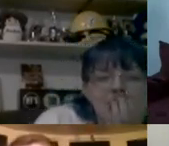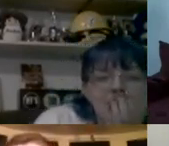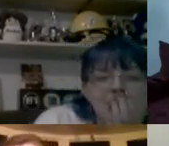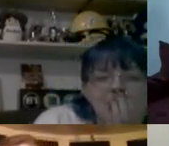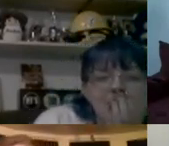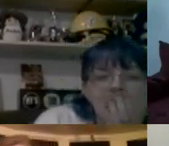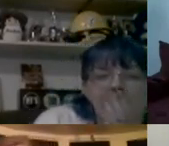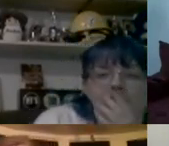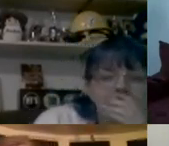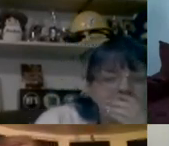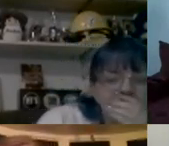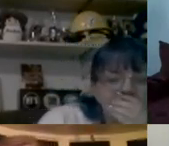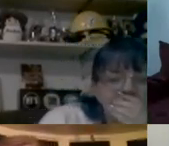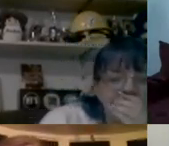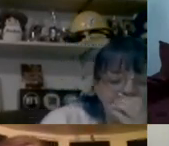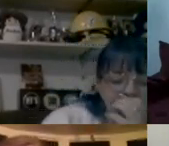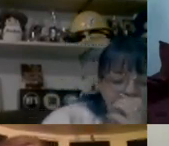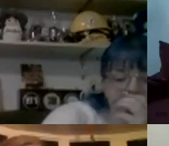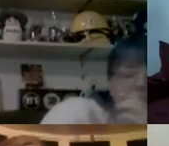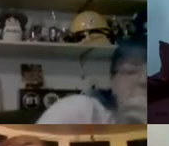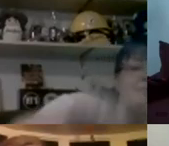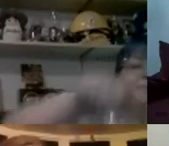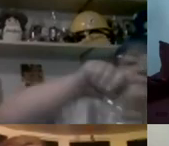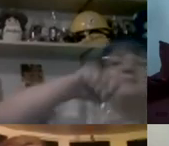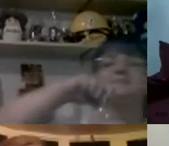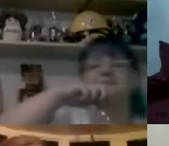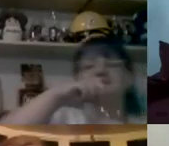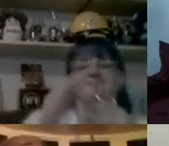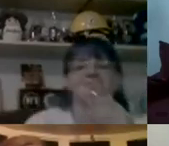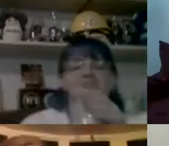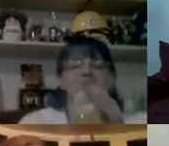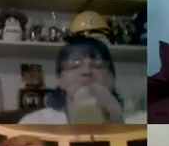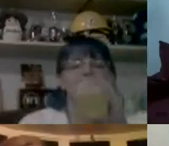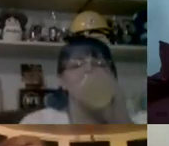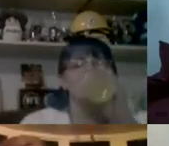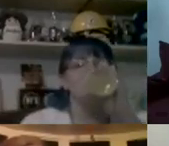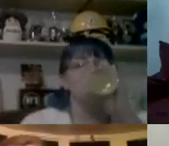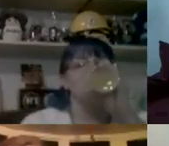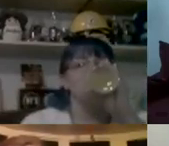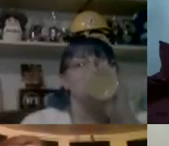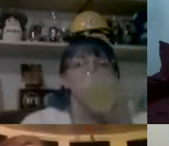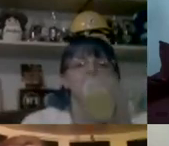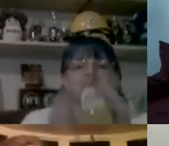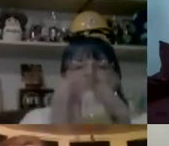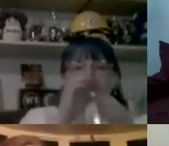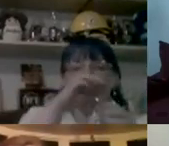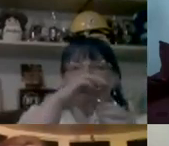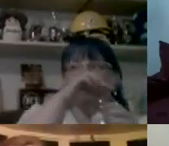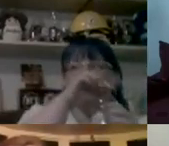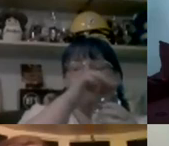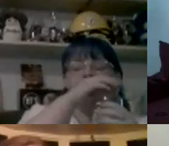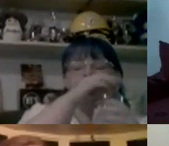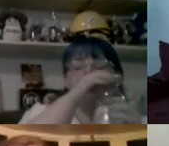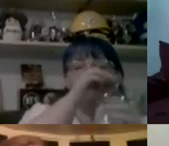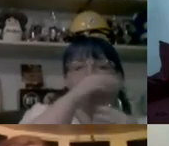now today. It's much more culturally oriented. But Brockport was one of the